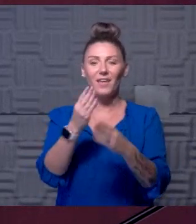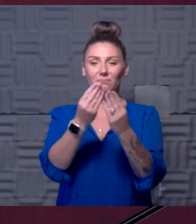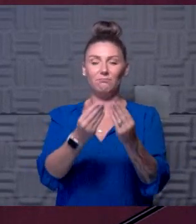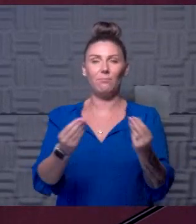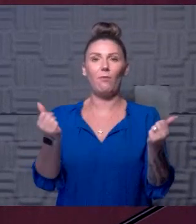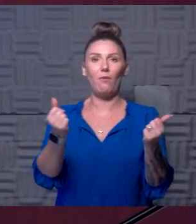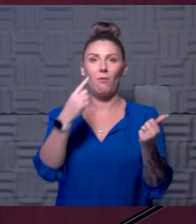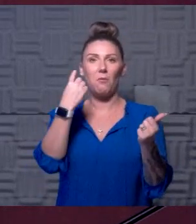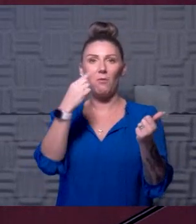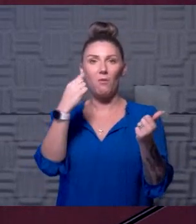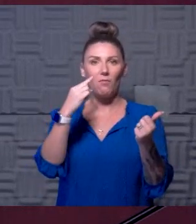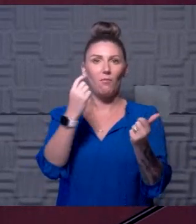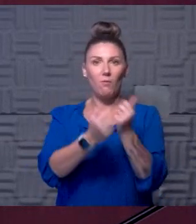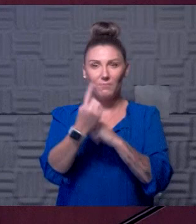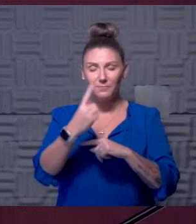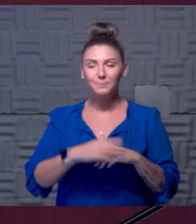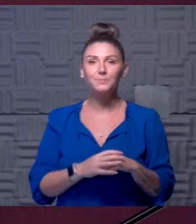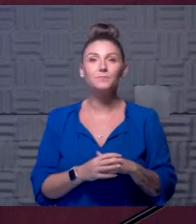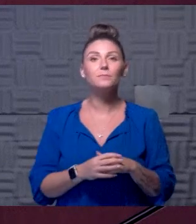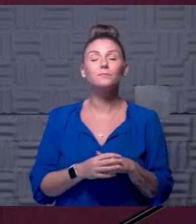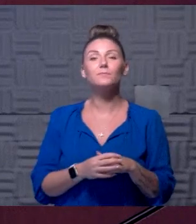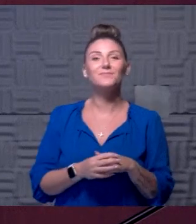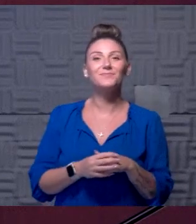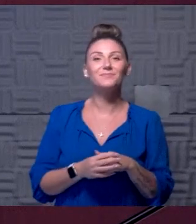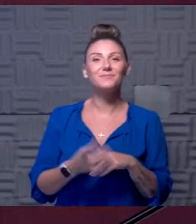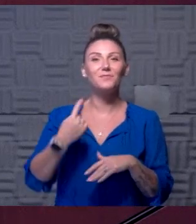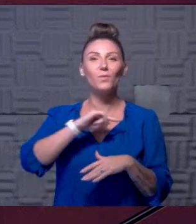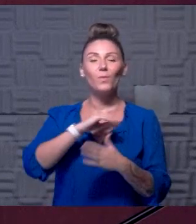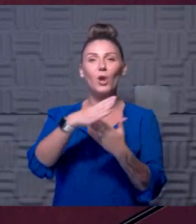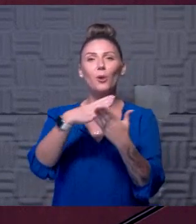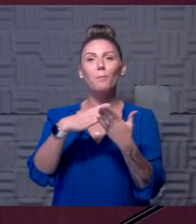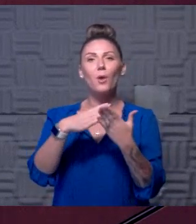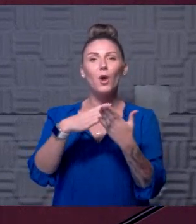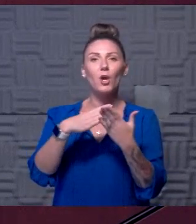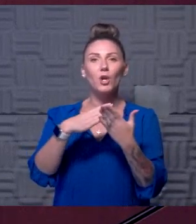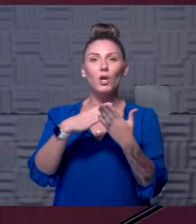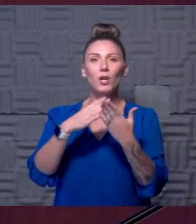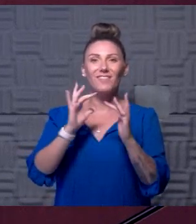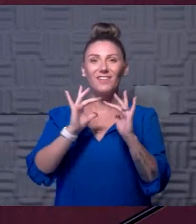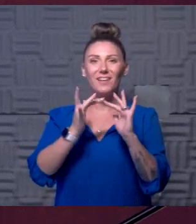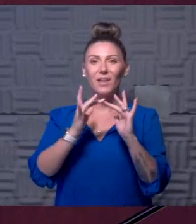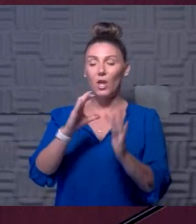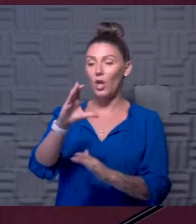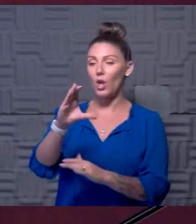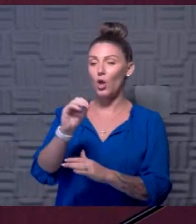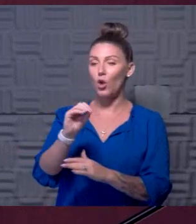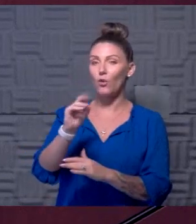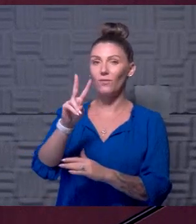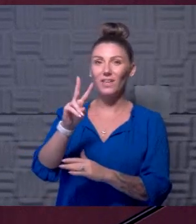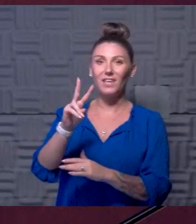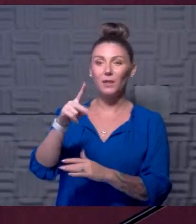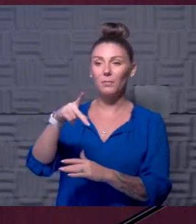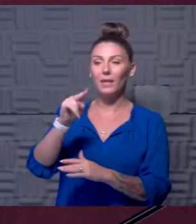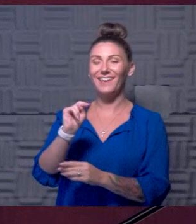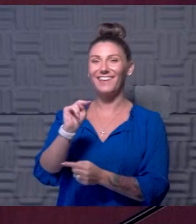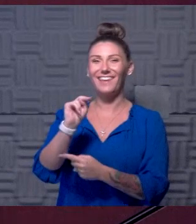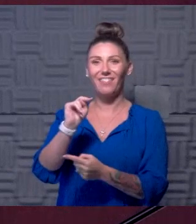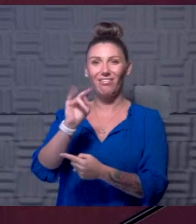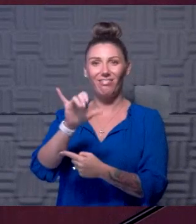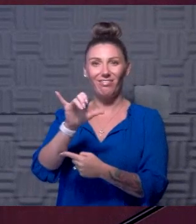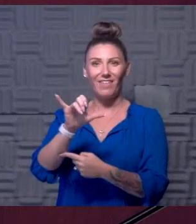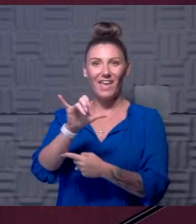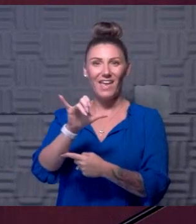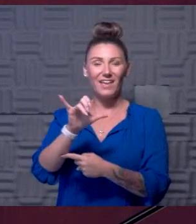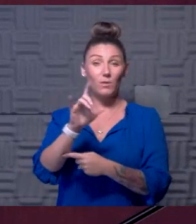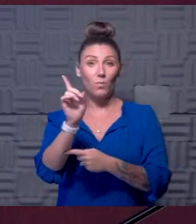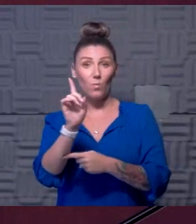us. So we're part of a network called CoVPN, and CoVPN is based in